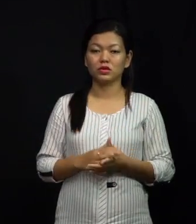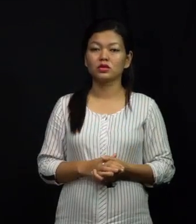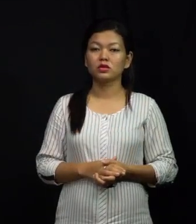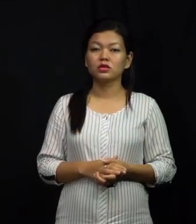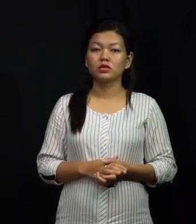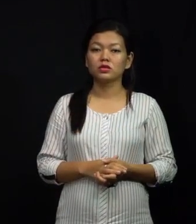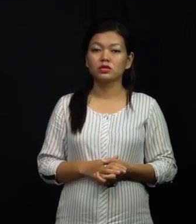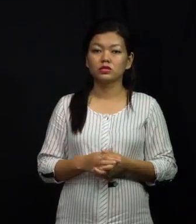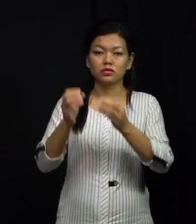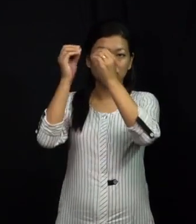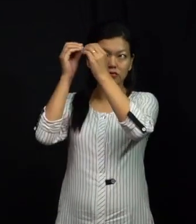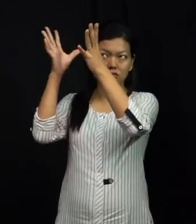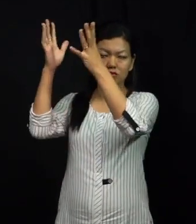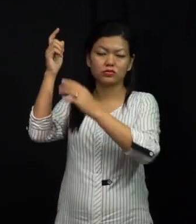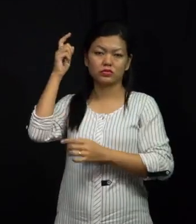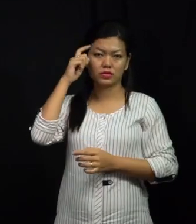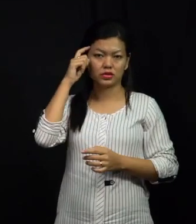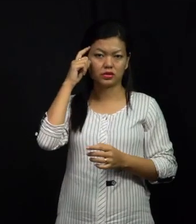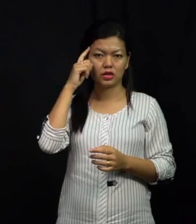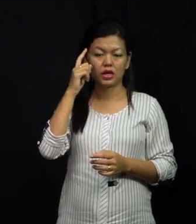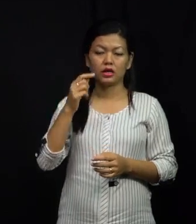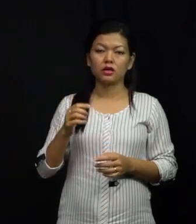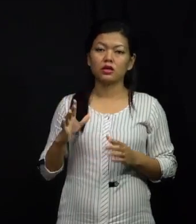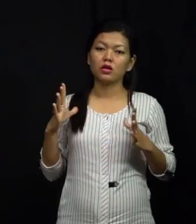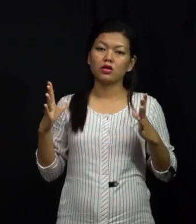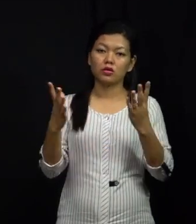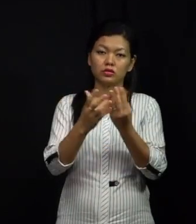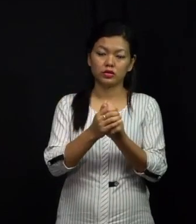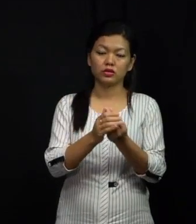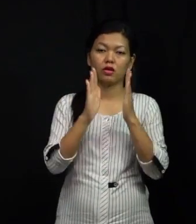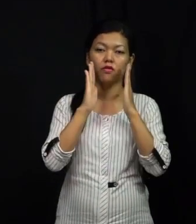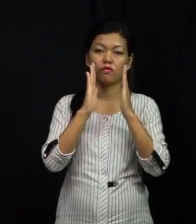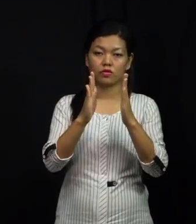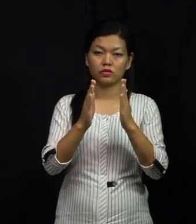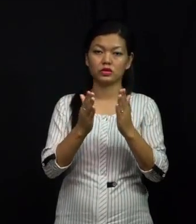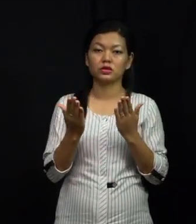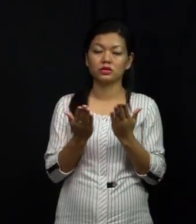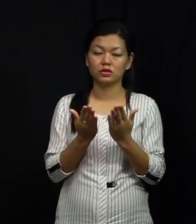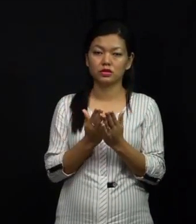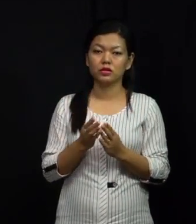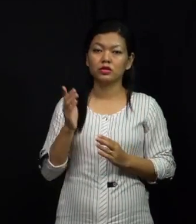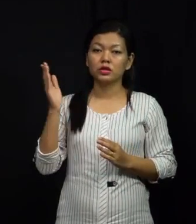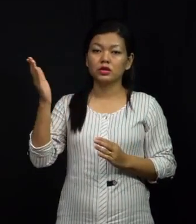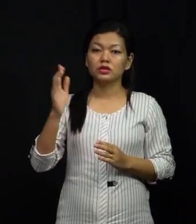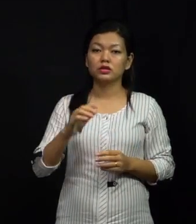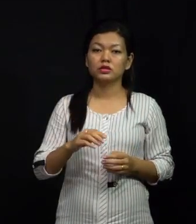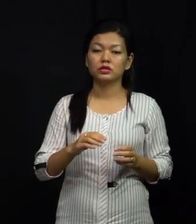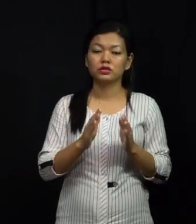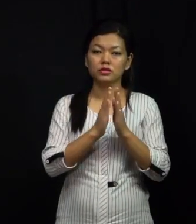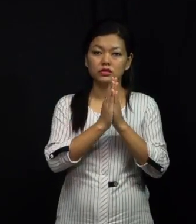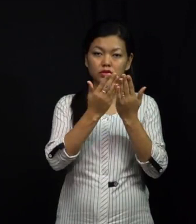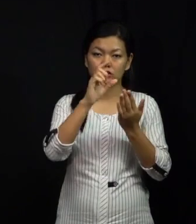lesson. If you look into the textbook, the lesson starts from page number 24, right? So if you look into